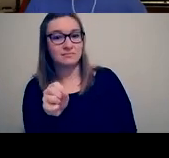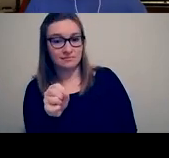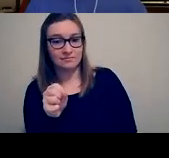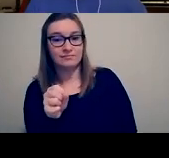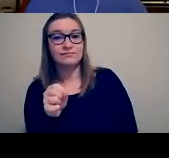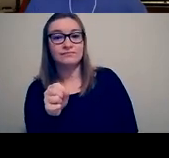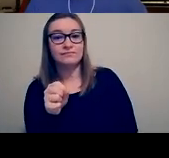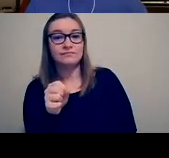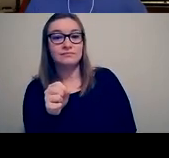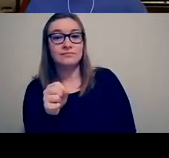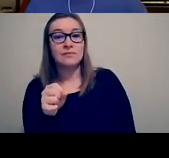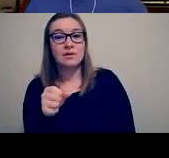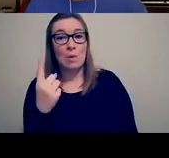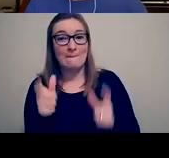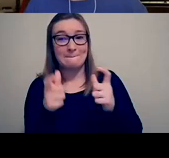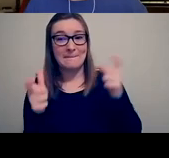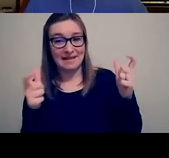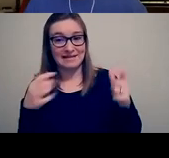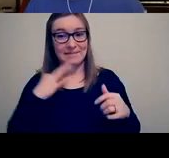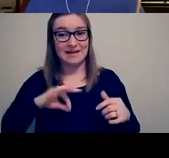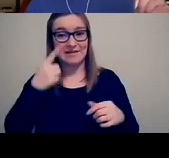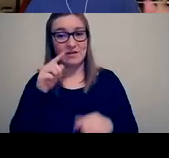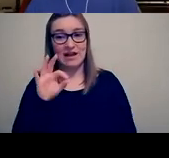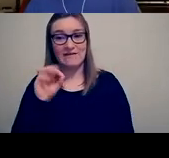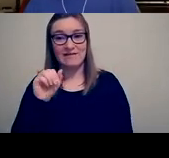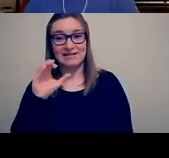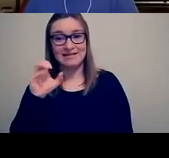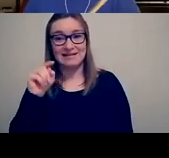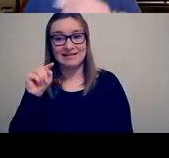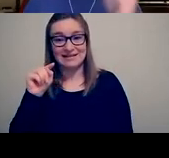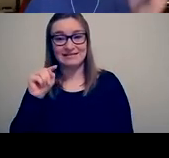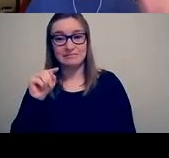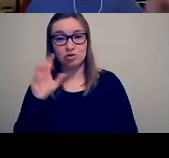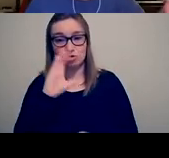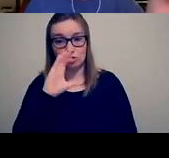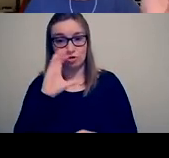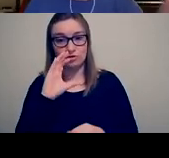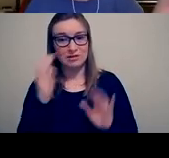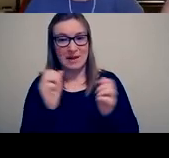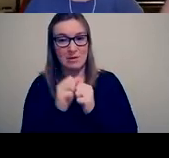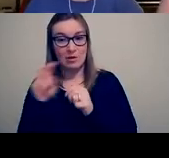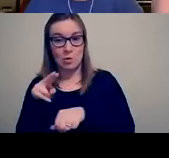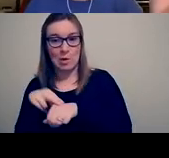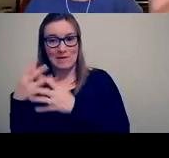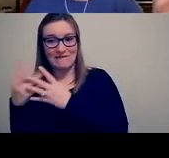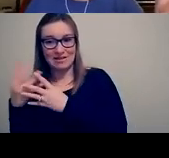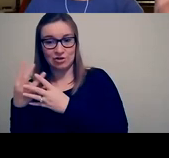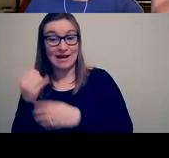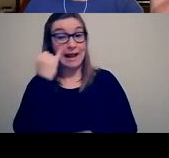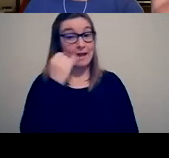So one of the biggest benefits of faceted search versus normal filtering is that when you do click on an option,